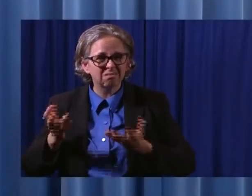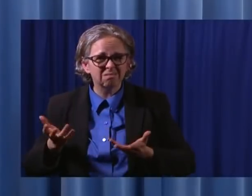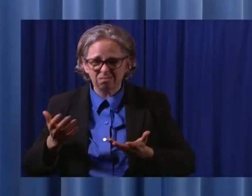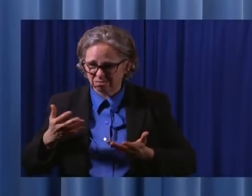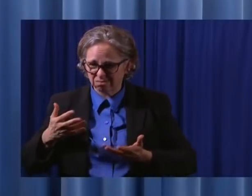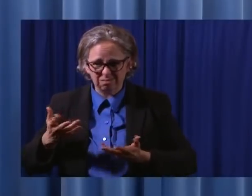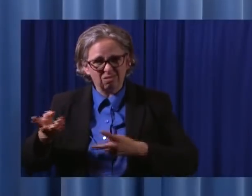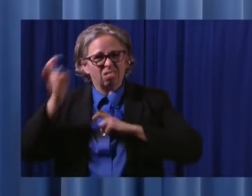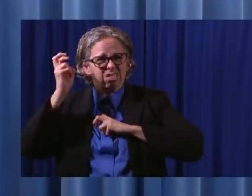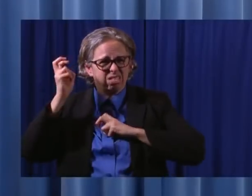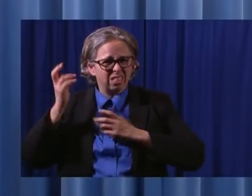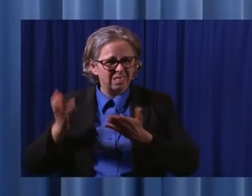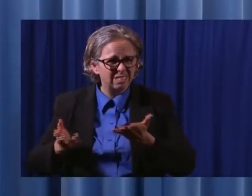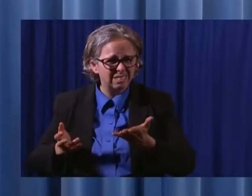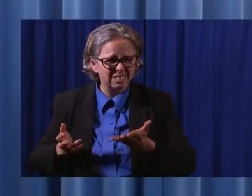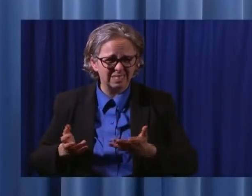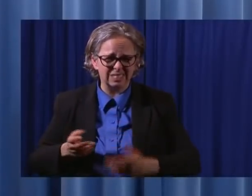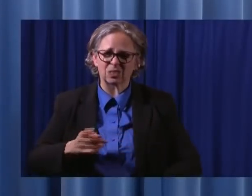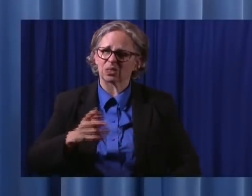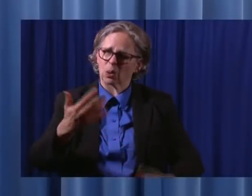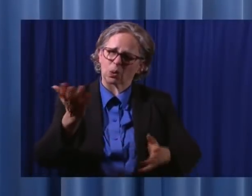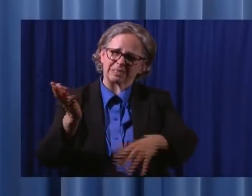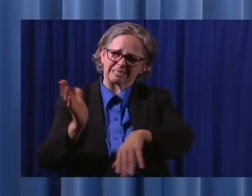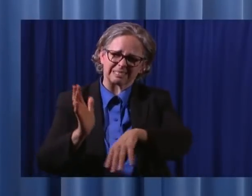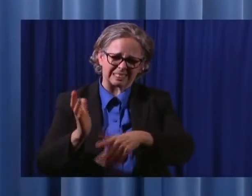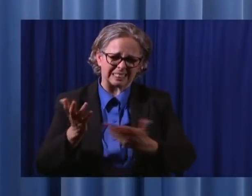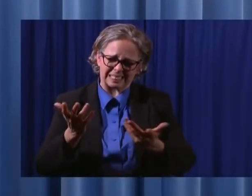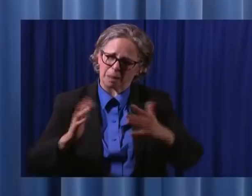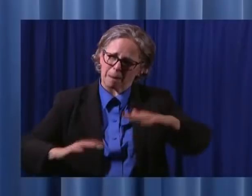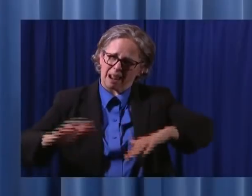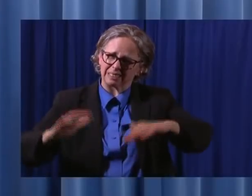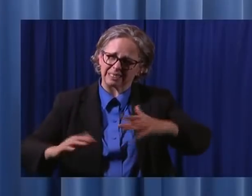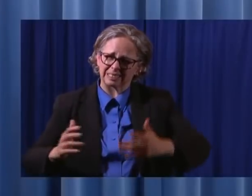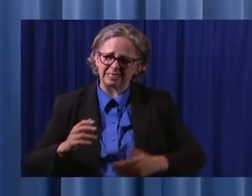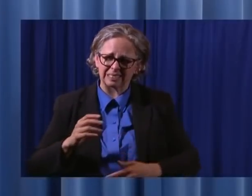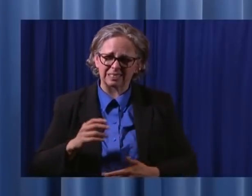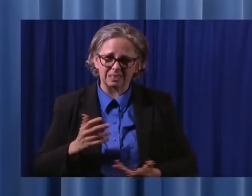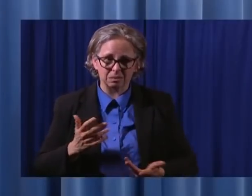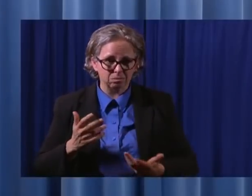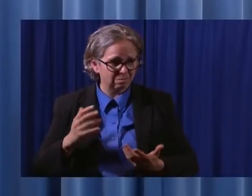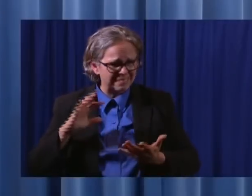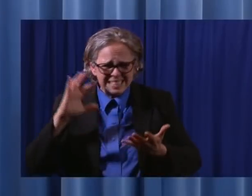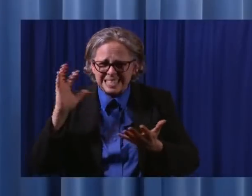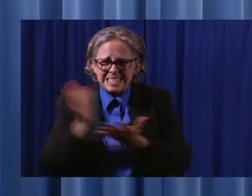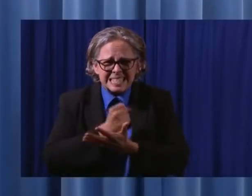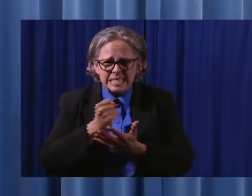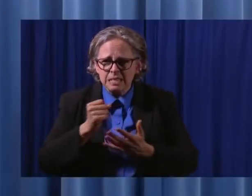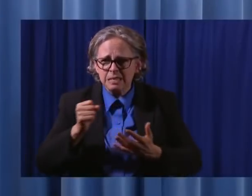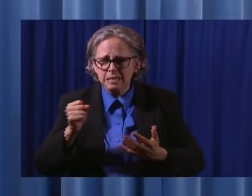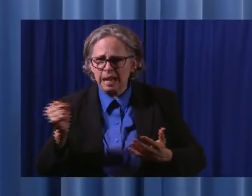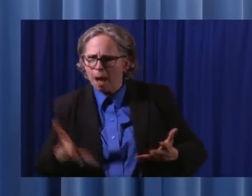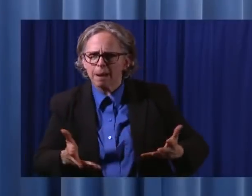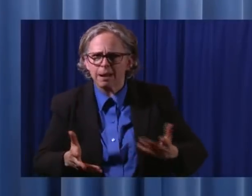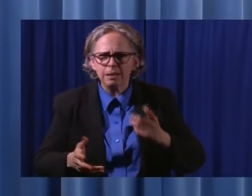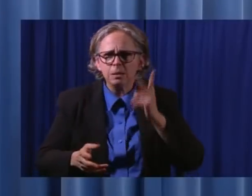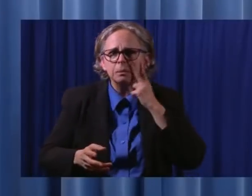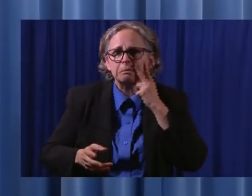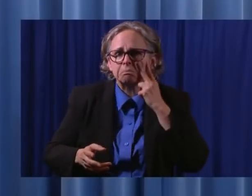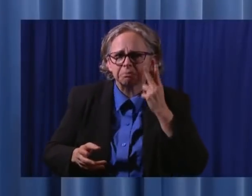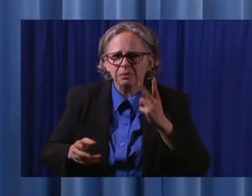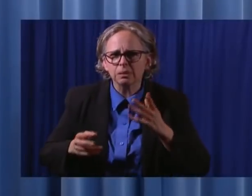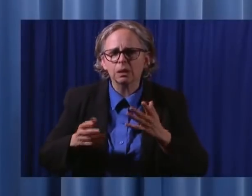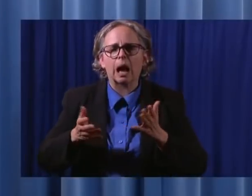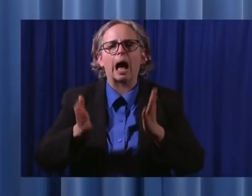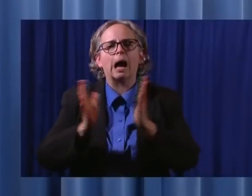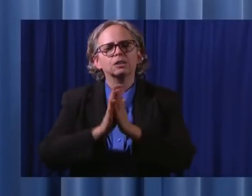they're calculated chances. We all take some chances, but, they're calculated. And we're just